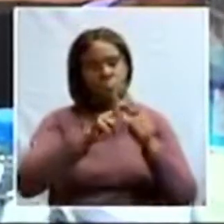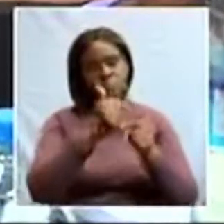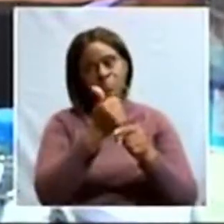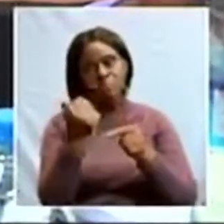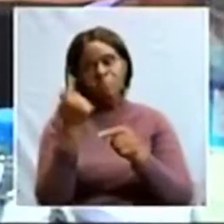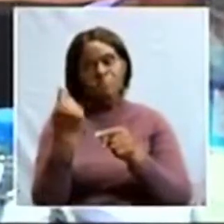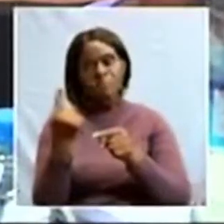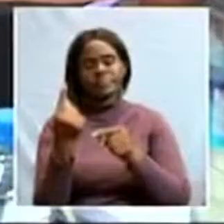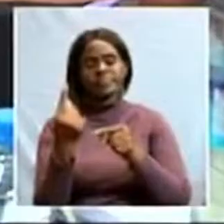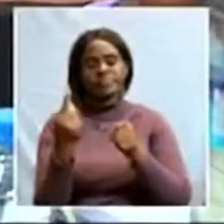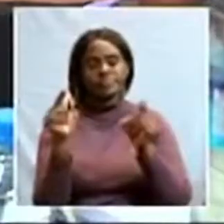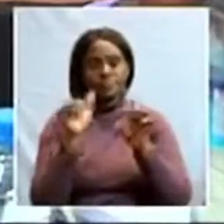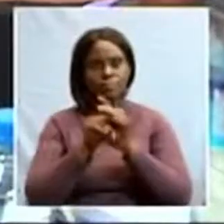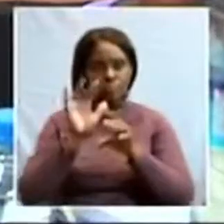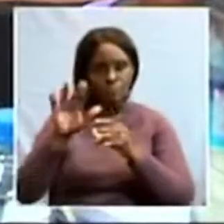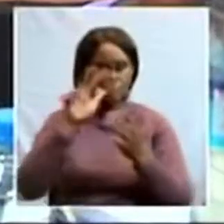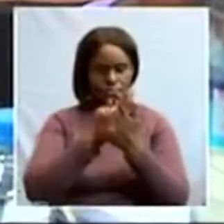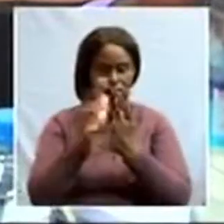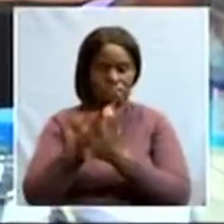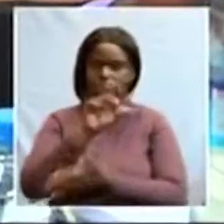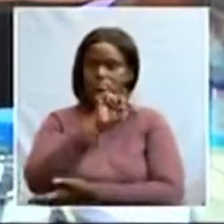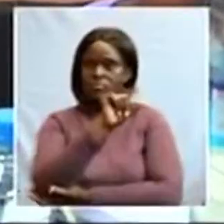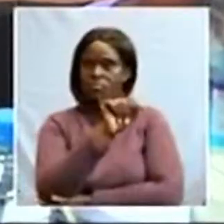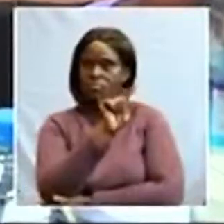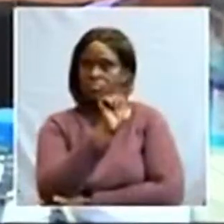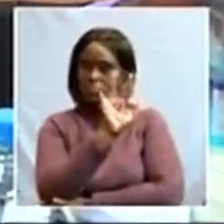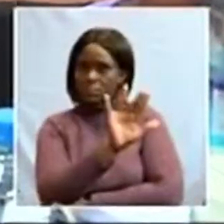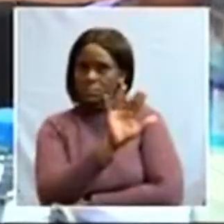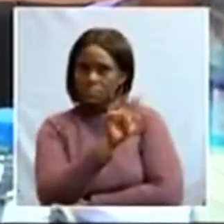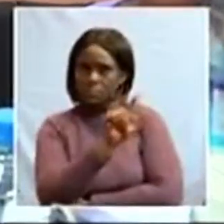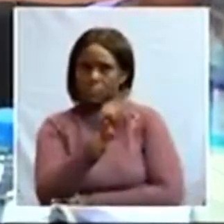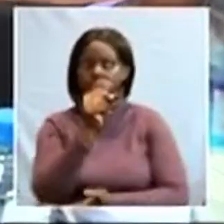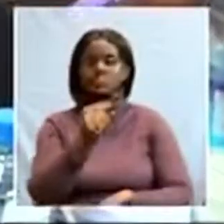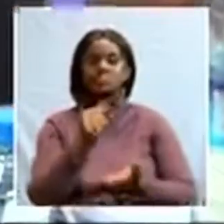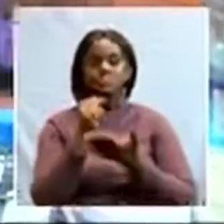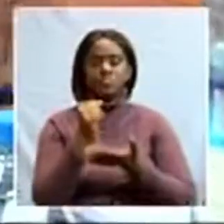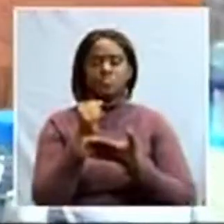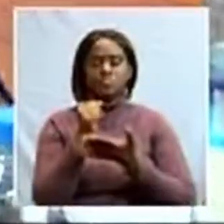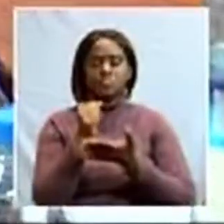another one in the approved 2025 budget.